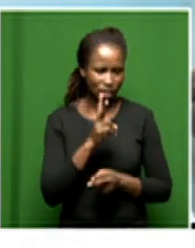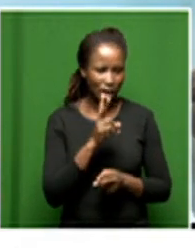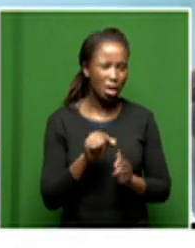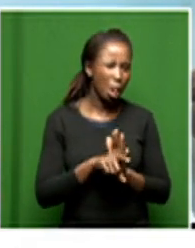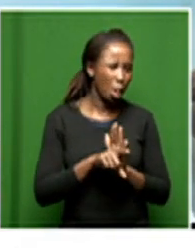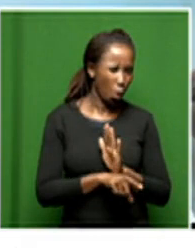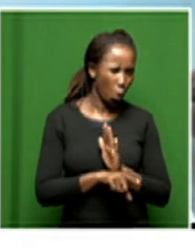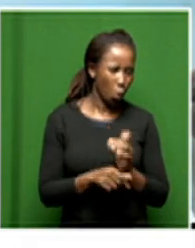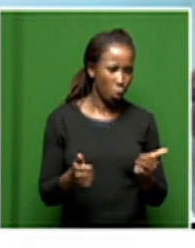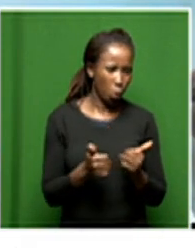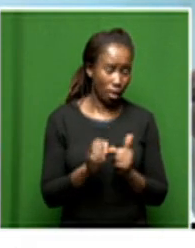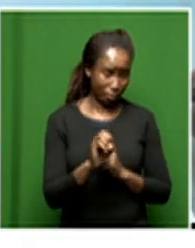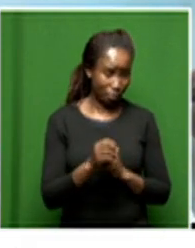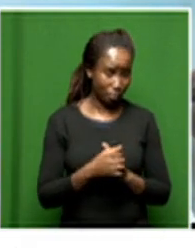turnout.